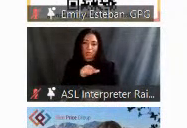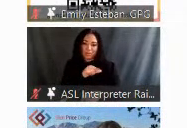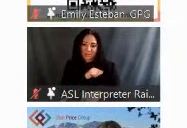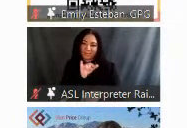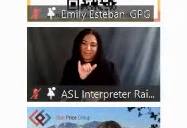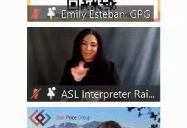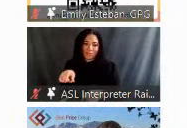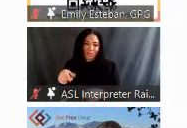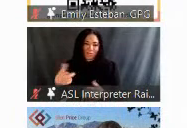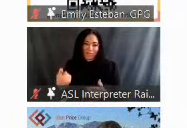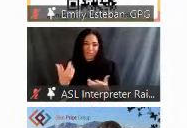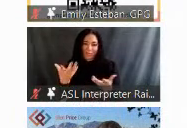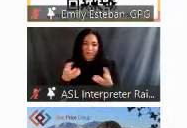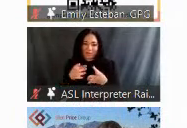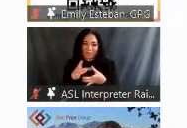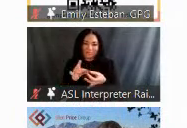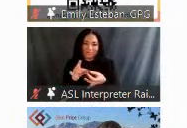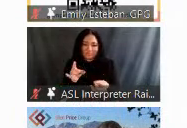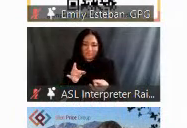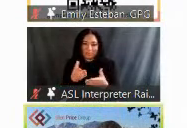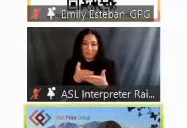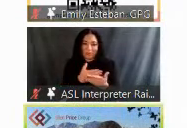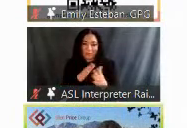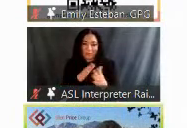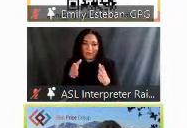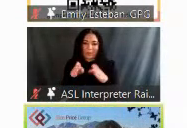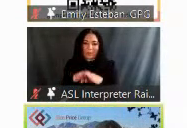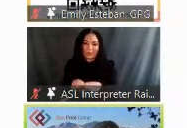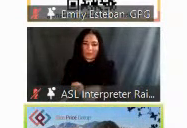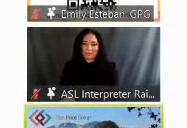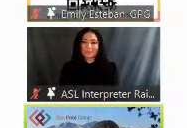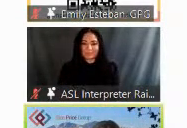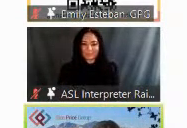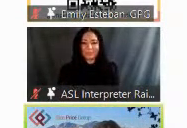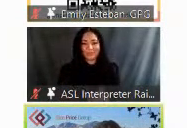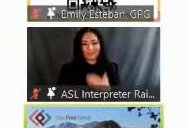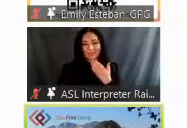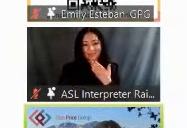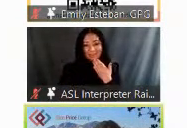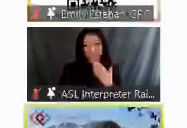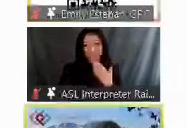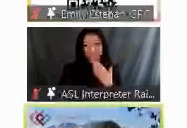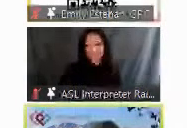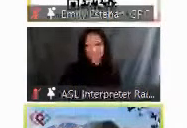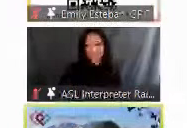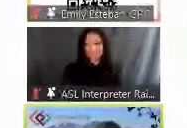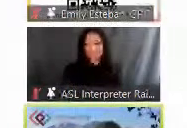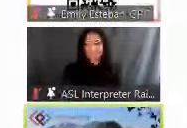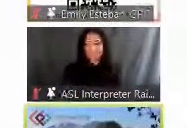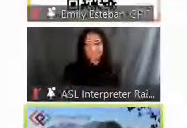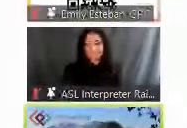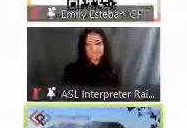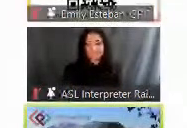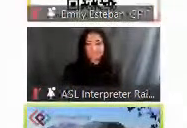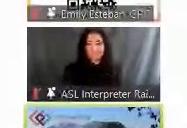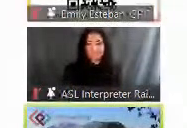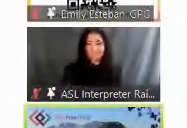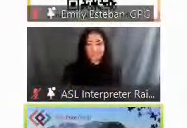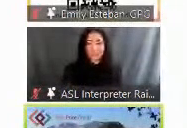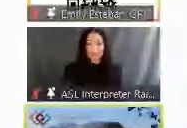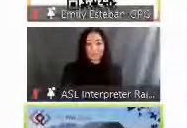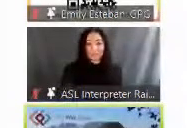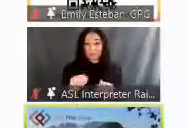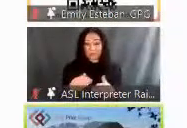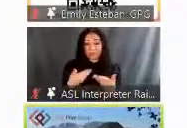and share as we close out. Thank you so much for uplifting the opportunity that we have and some specific